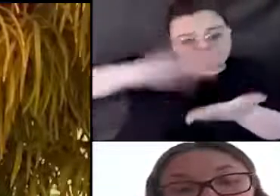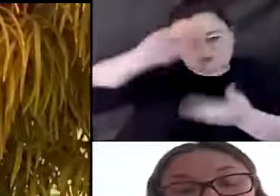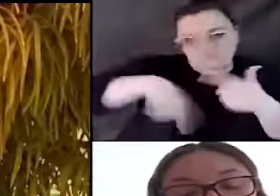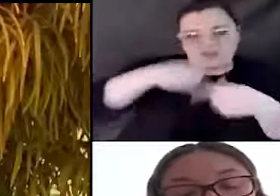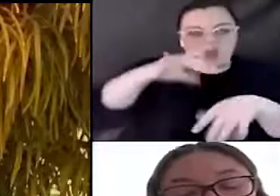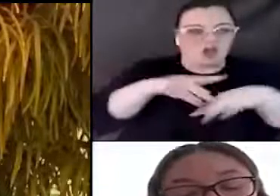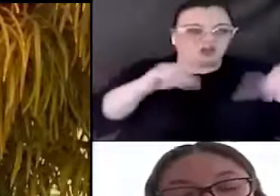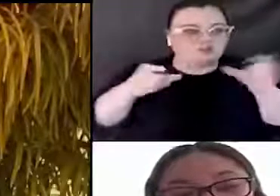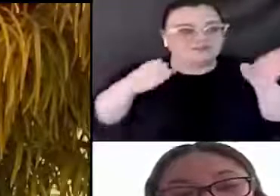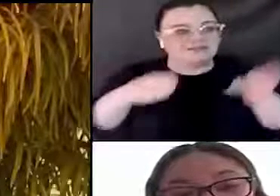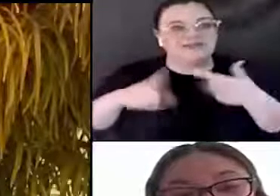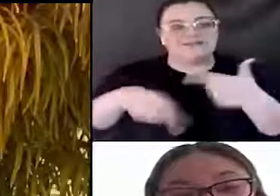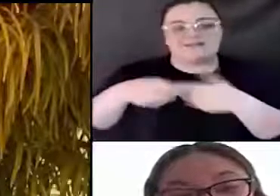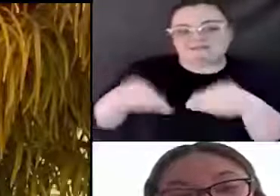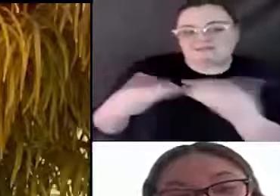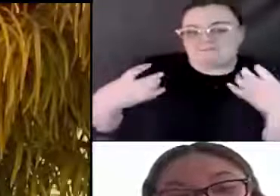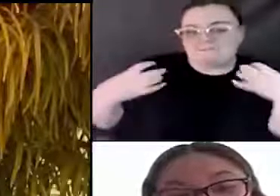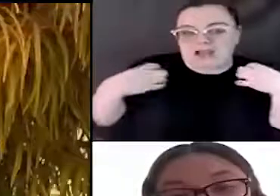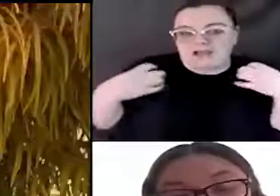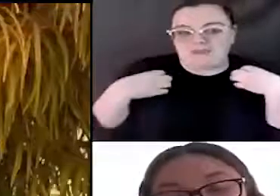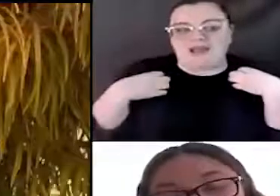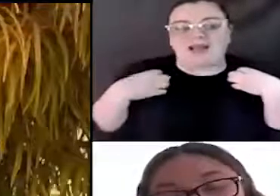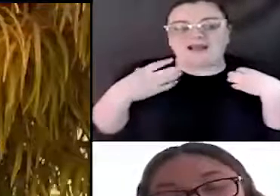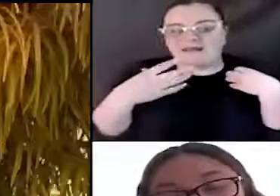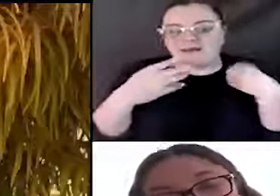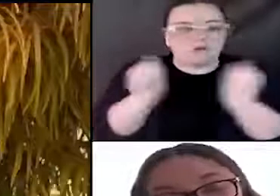them a backpack as well with an